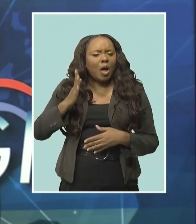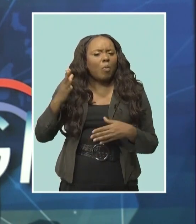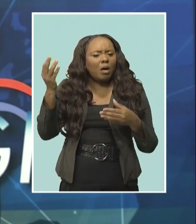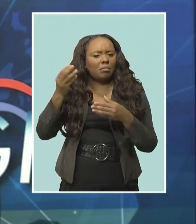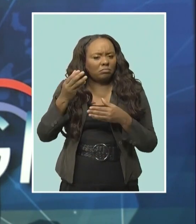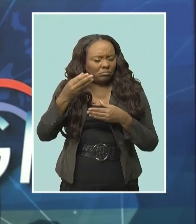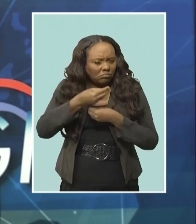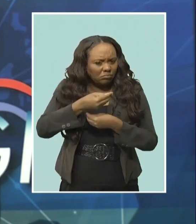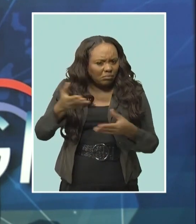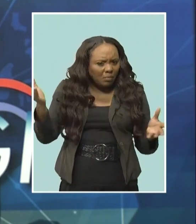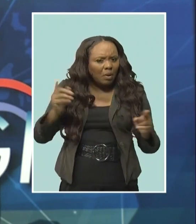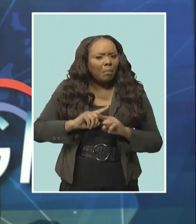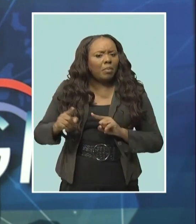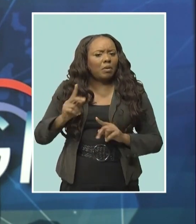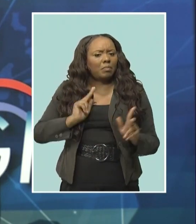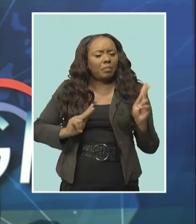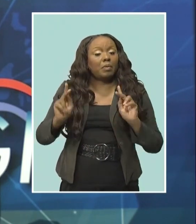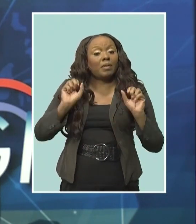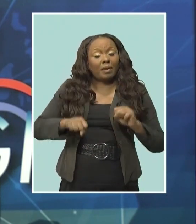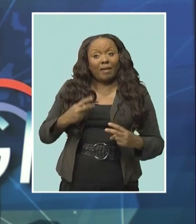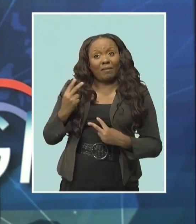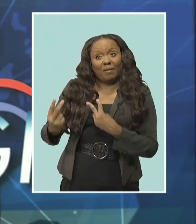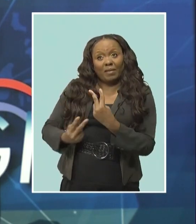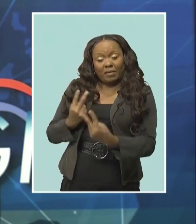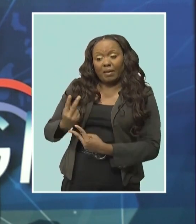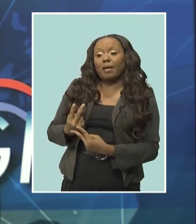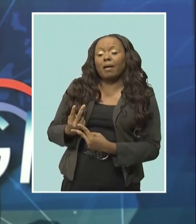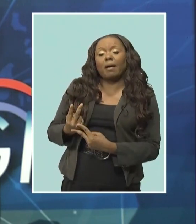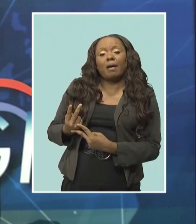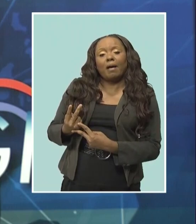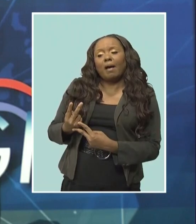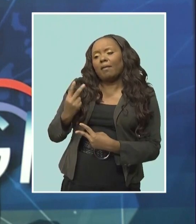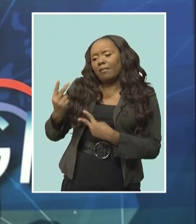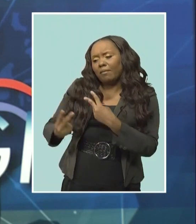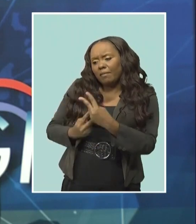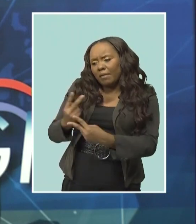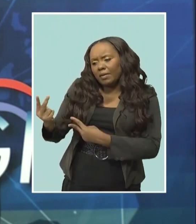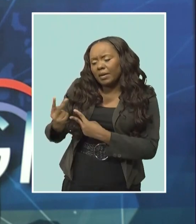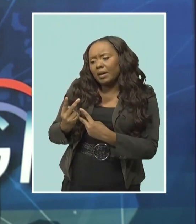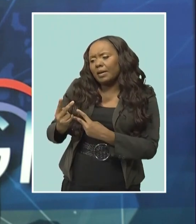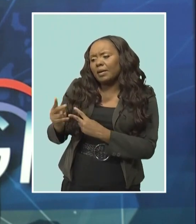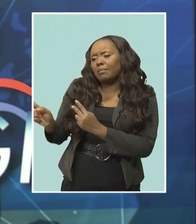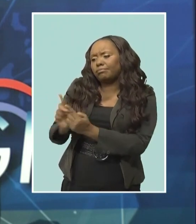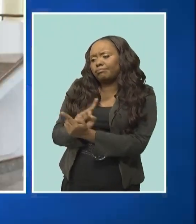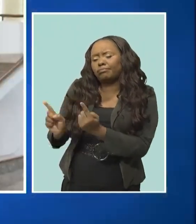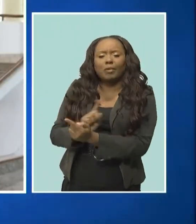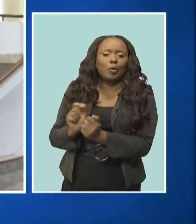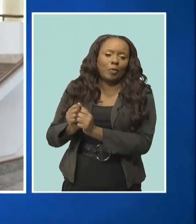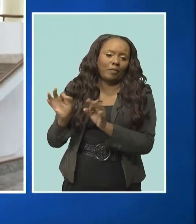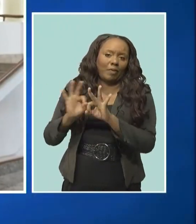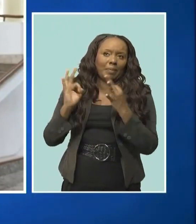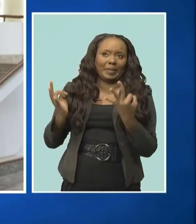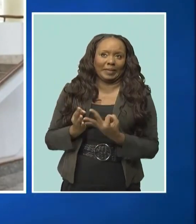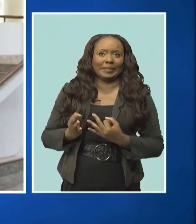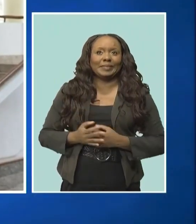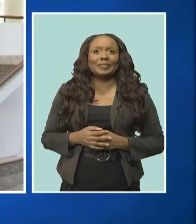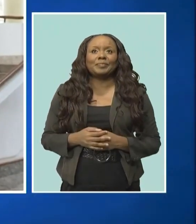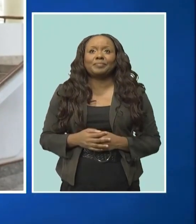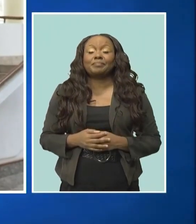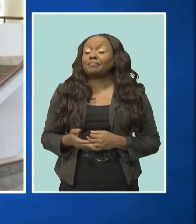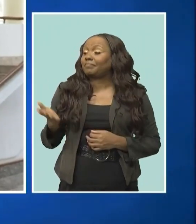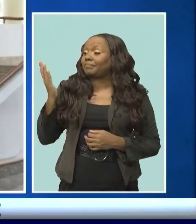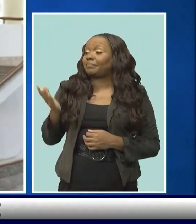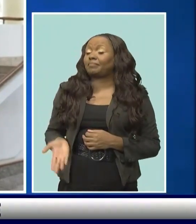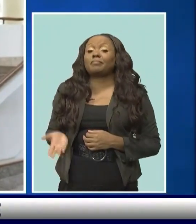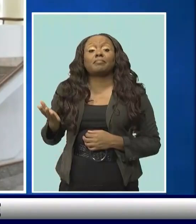assures visitors can return to the facility to check on their loved ones. The outbreak of geriatric has